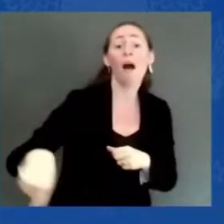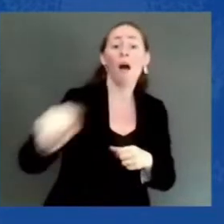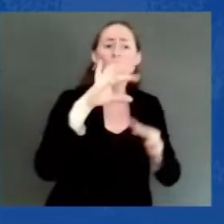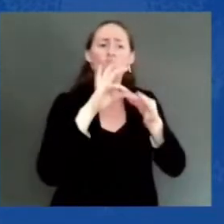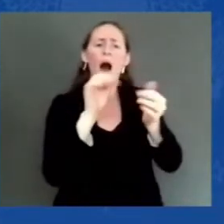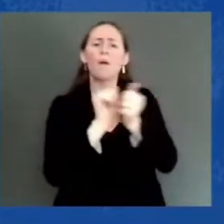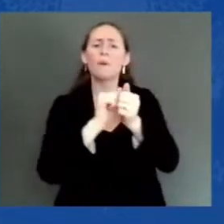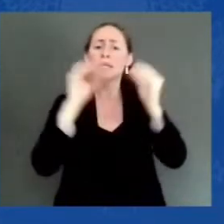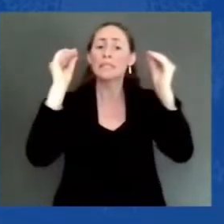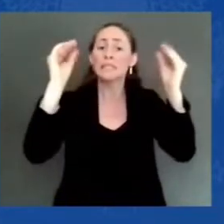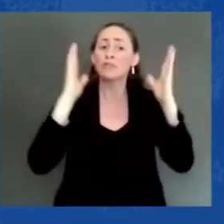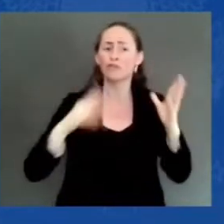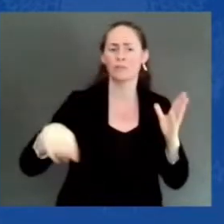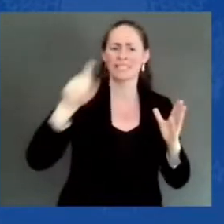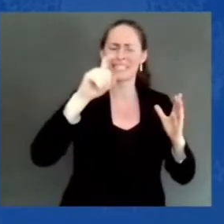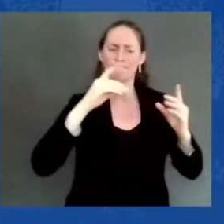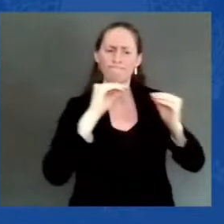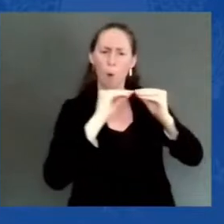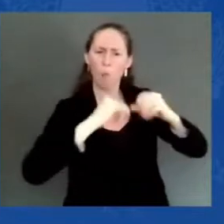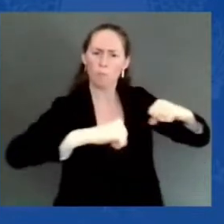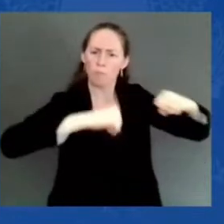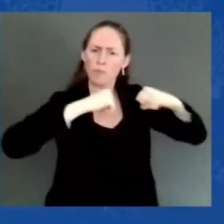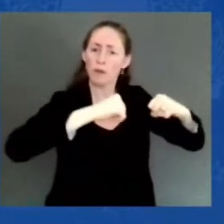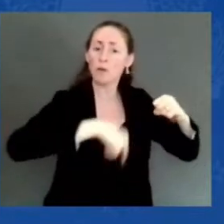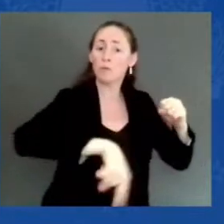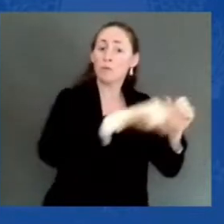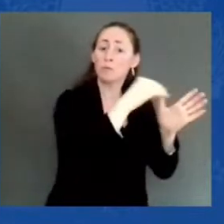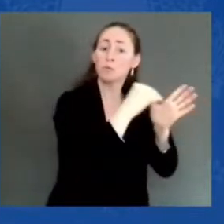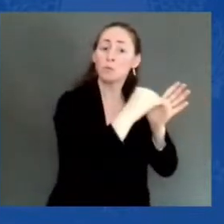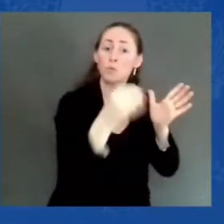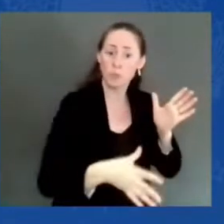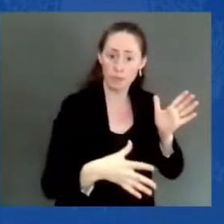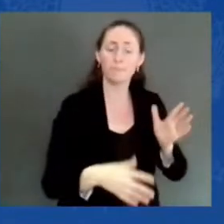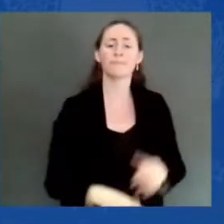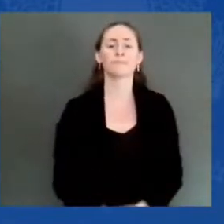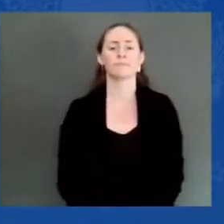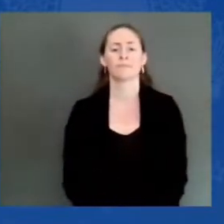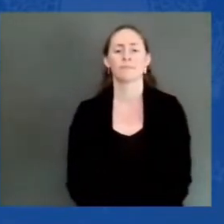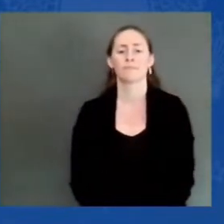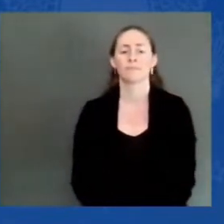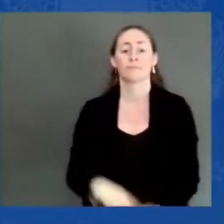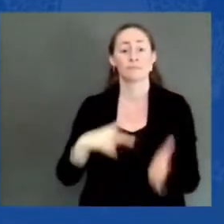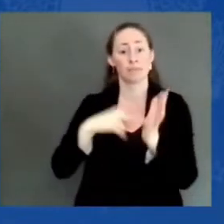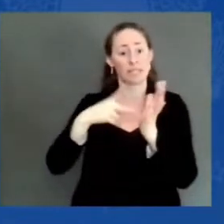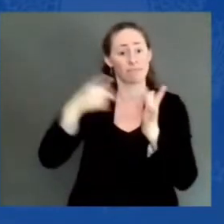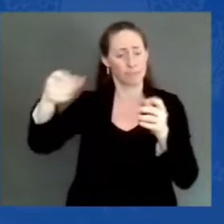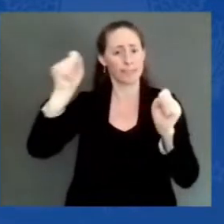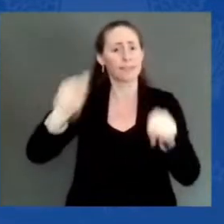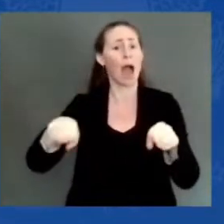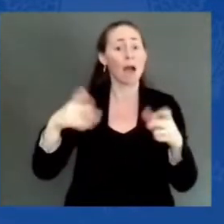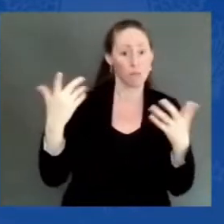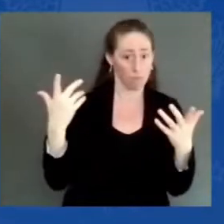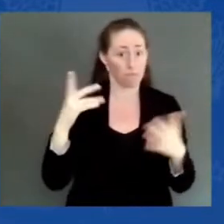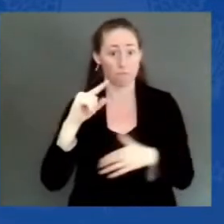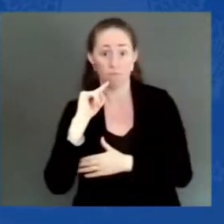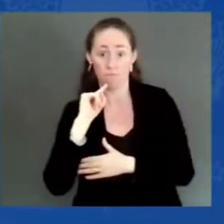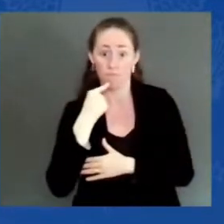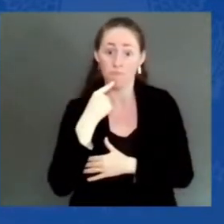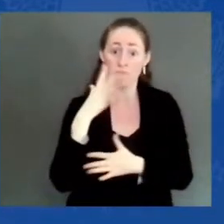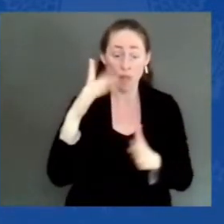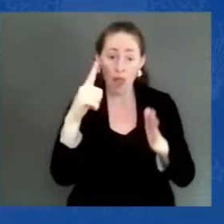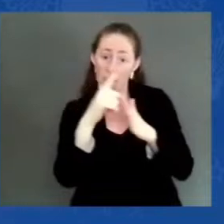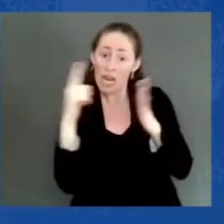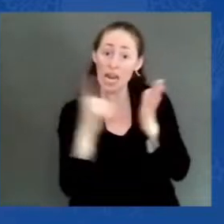includes using all of his oversight authorities and legal action, if appropriate, against governors who are trying to block